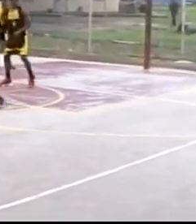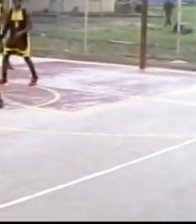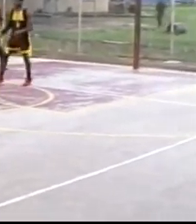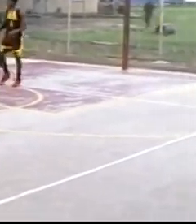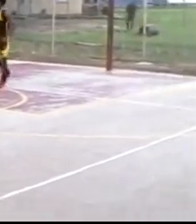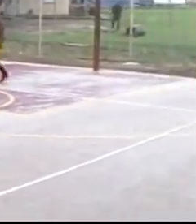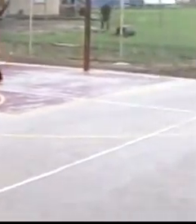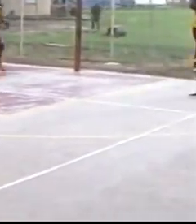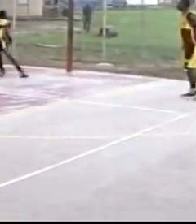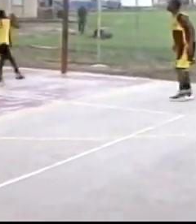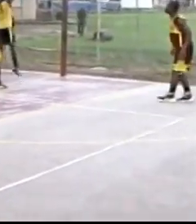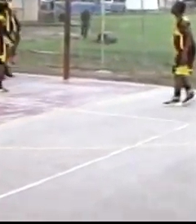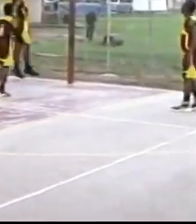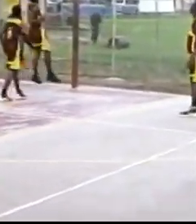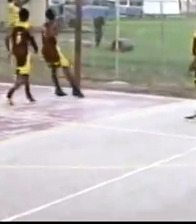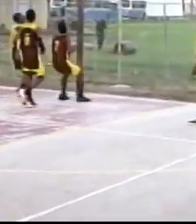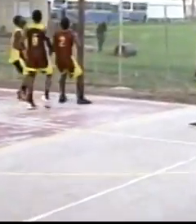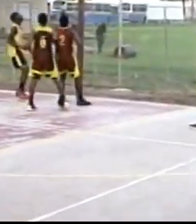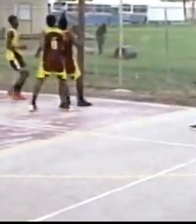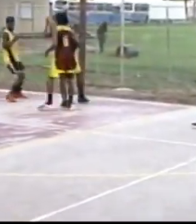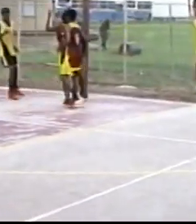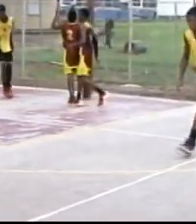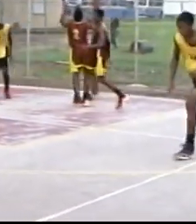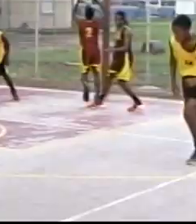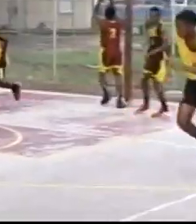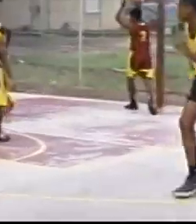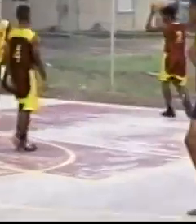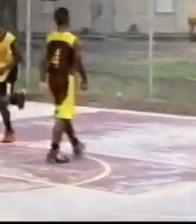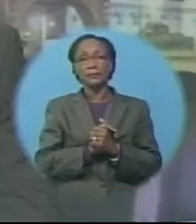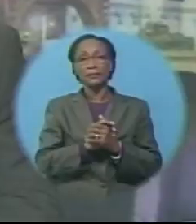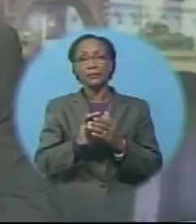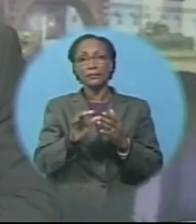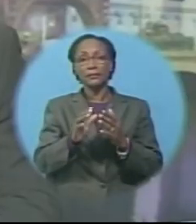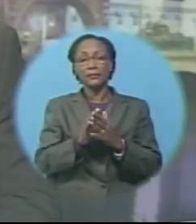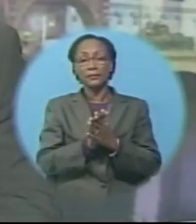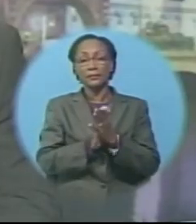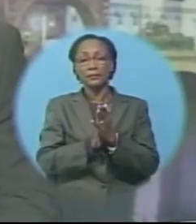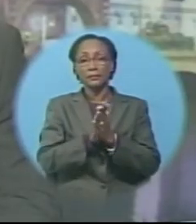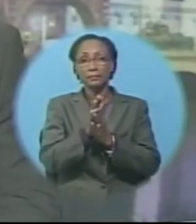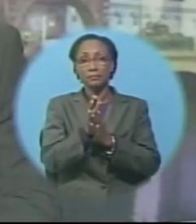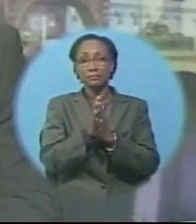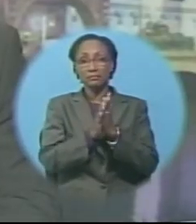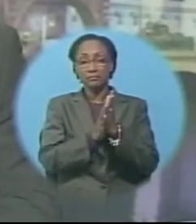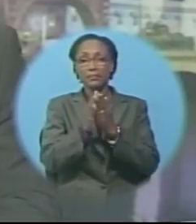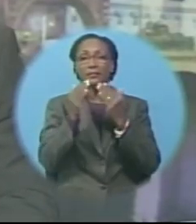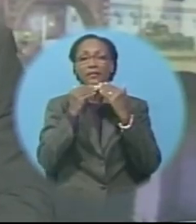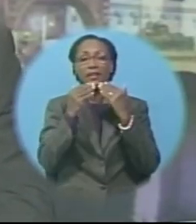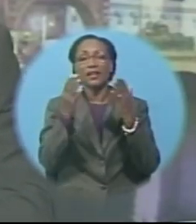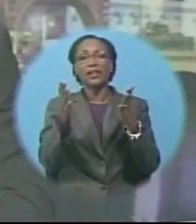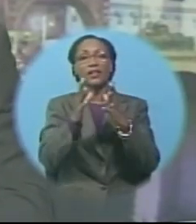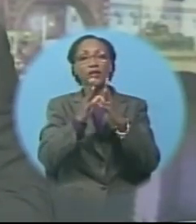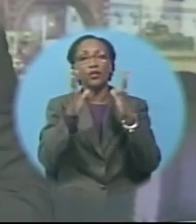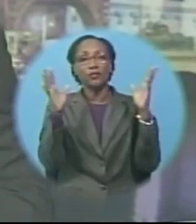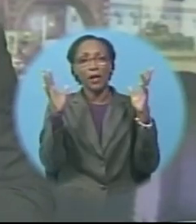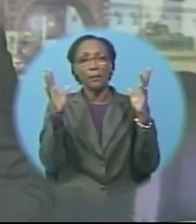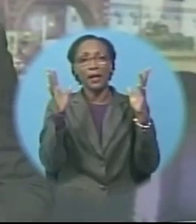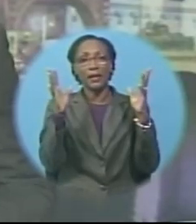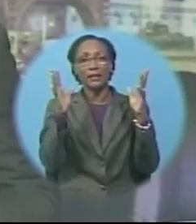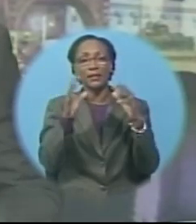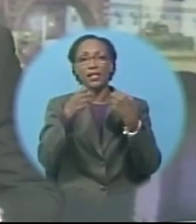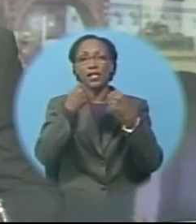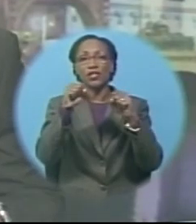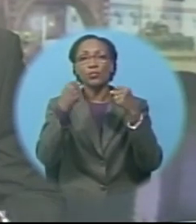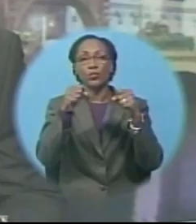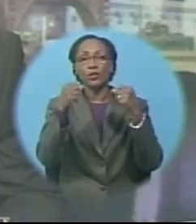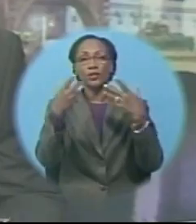victory finishing the game 52-46. Sean Green Thank you very much. That's it for sports. Shane